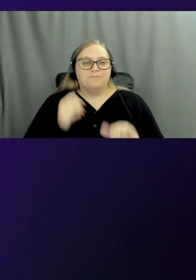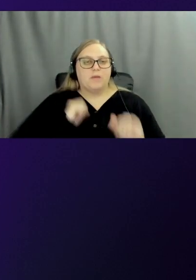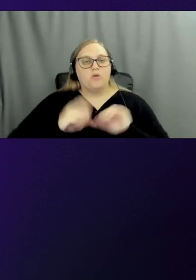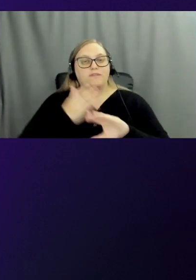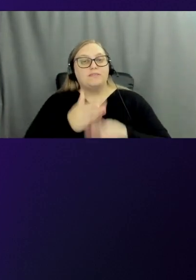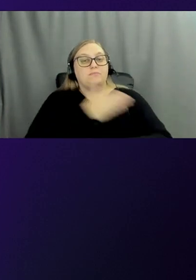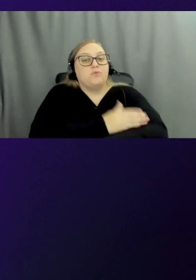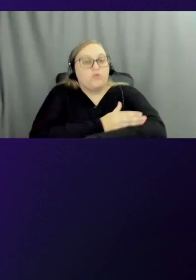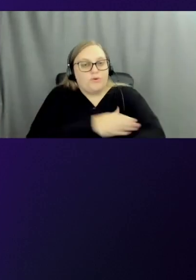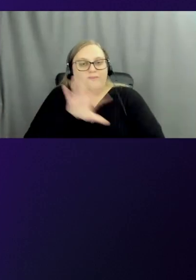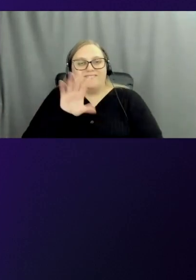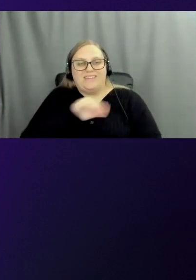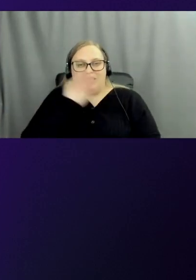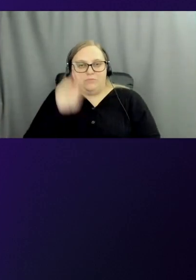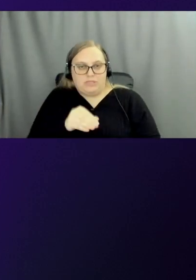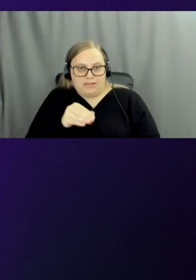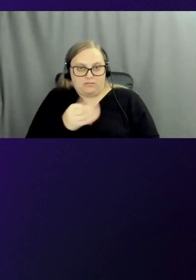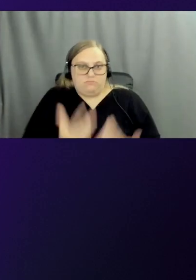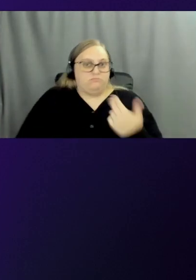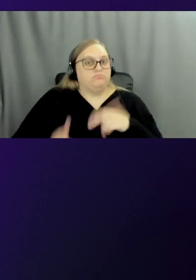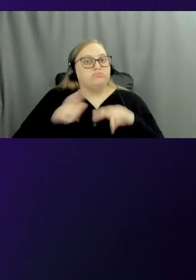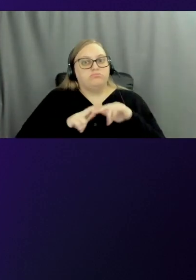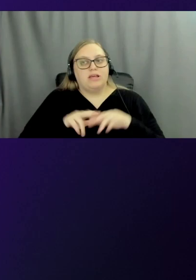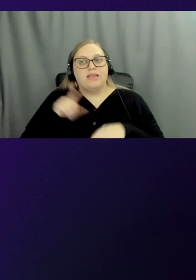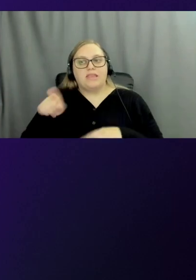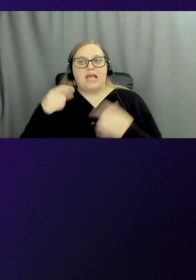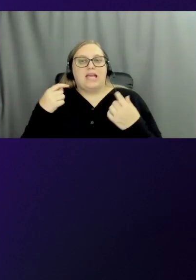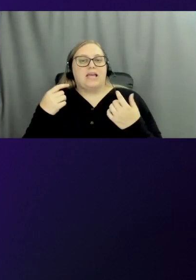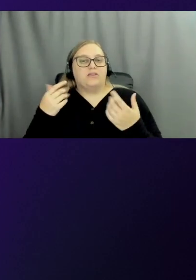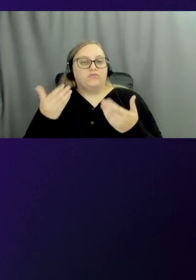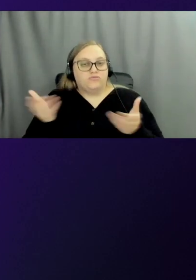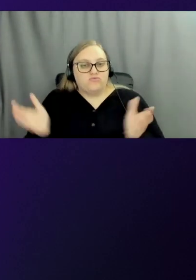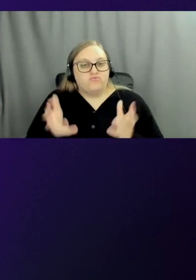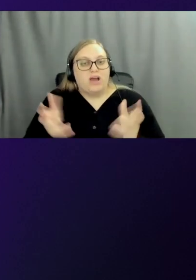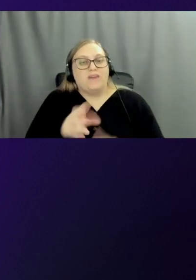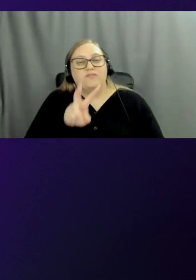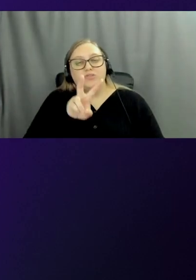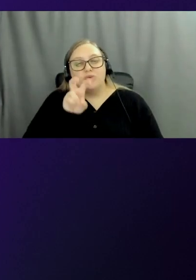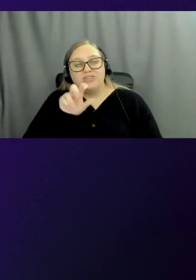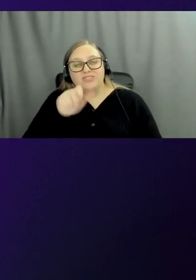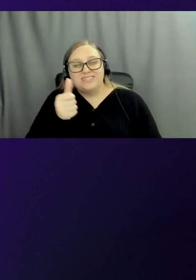50%, and they drive 210,000 IOPS, up to